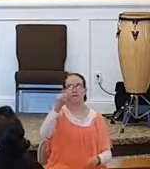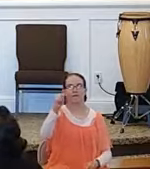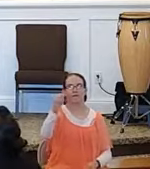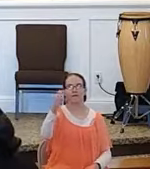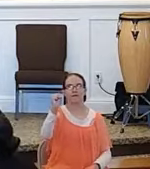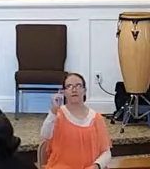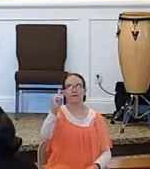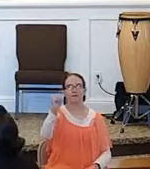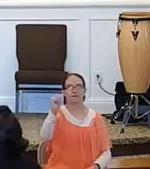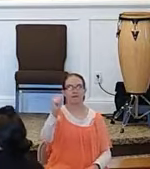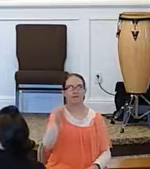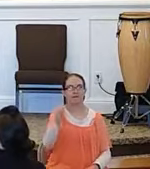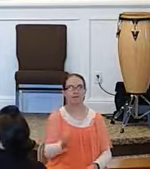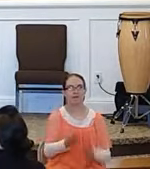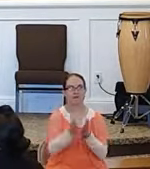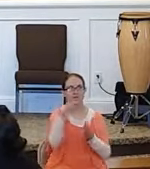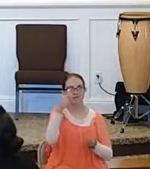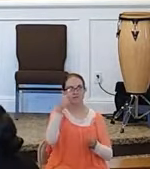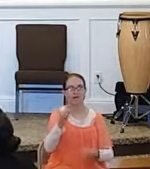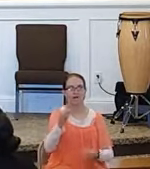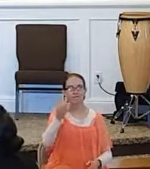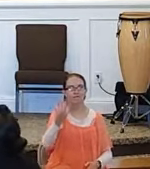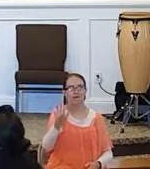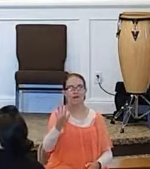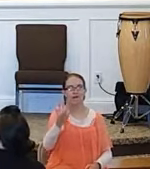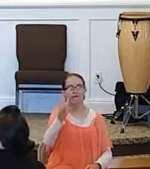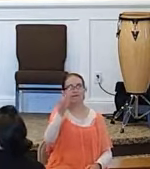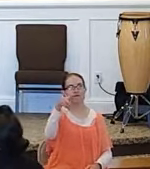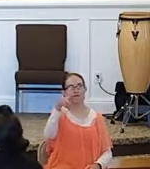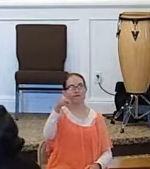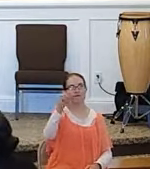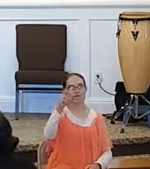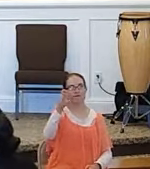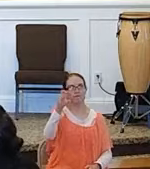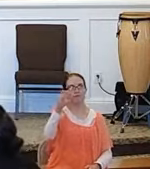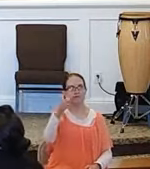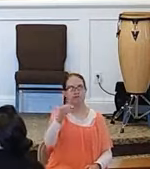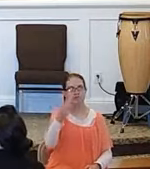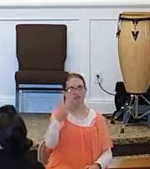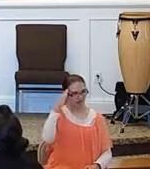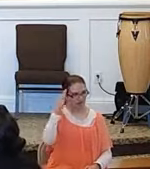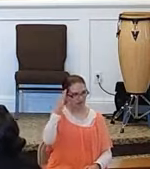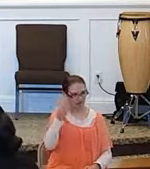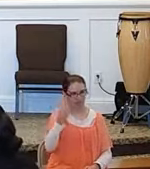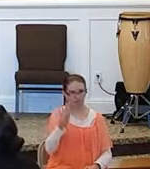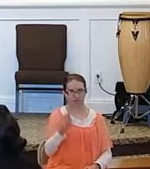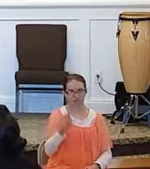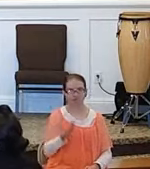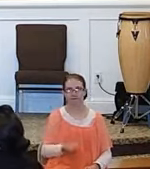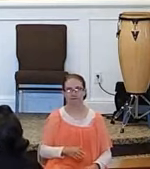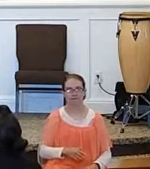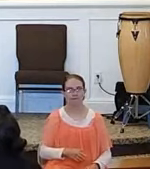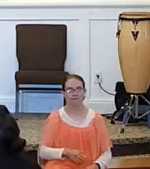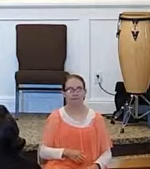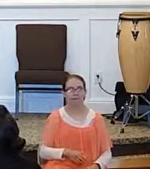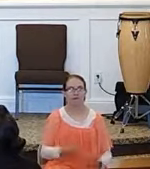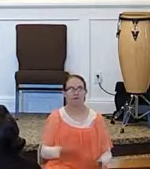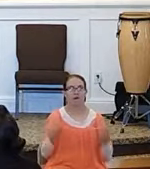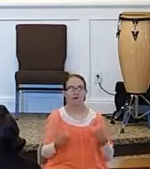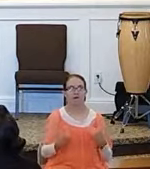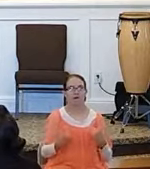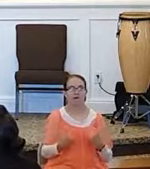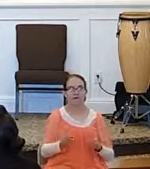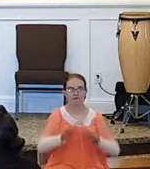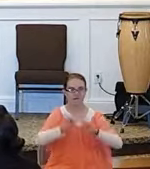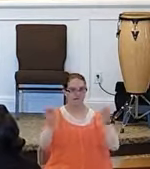And the Bible said it had five porches. And I don't know what a porch is. Well, the porches we got, the porches they have